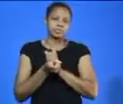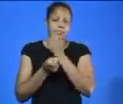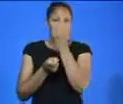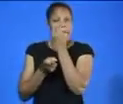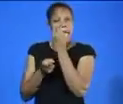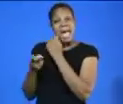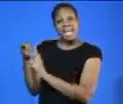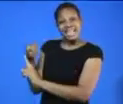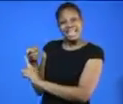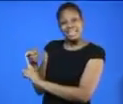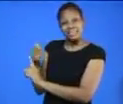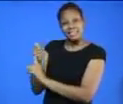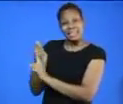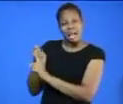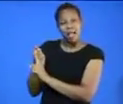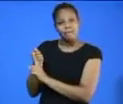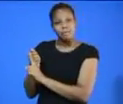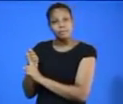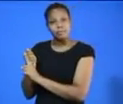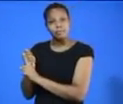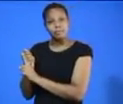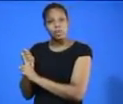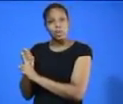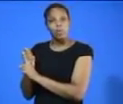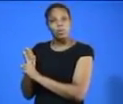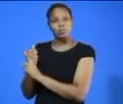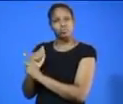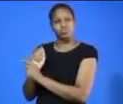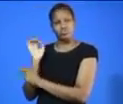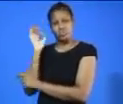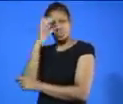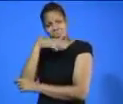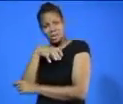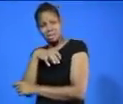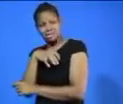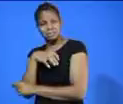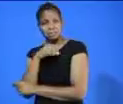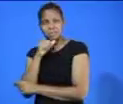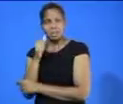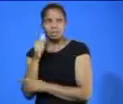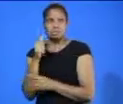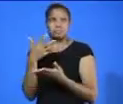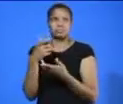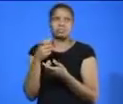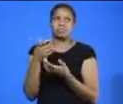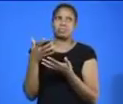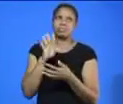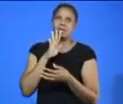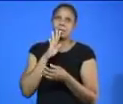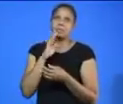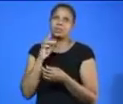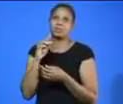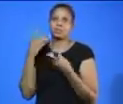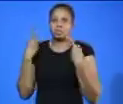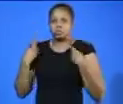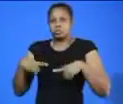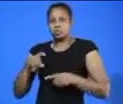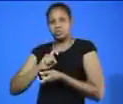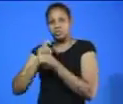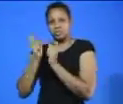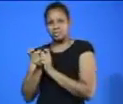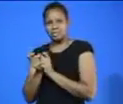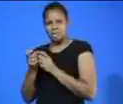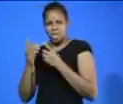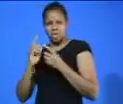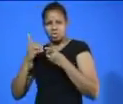He himself was strange. I'm not talking about dress reform, but I can't help but saying it. His dressing